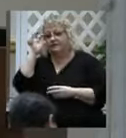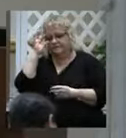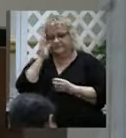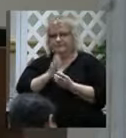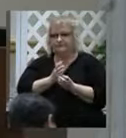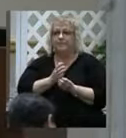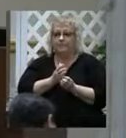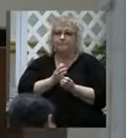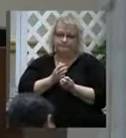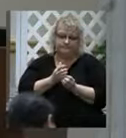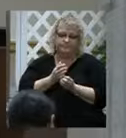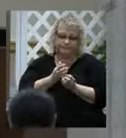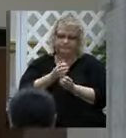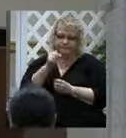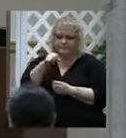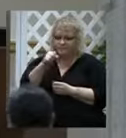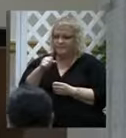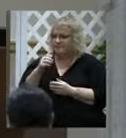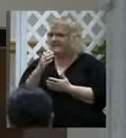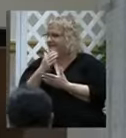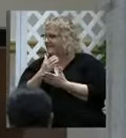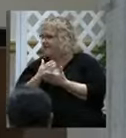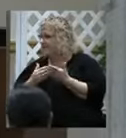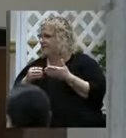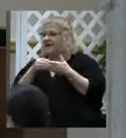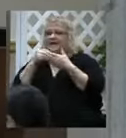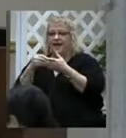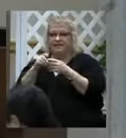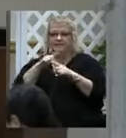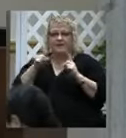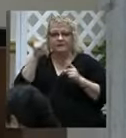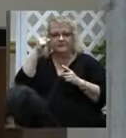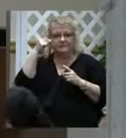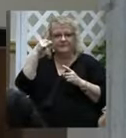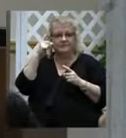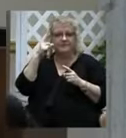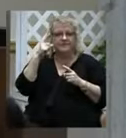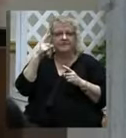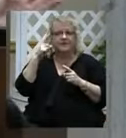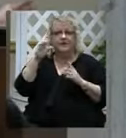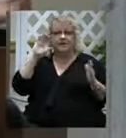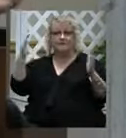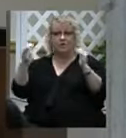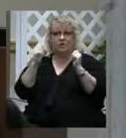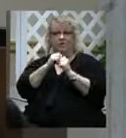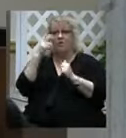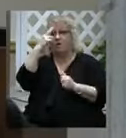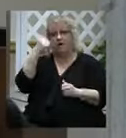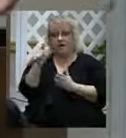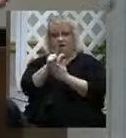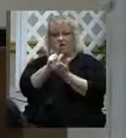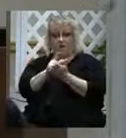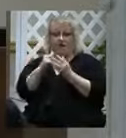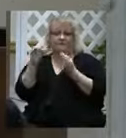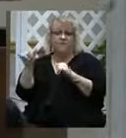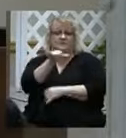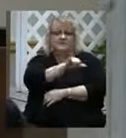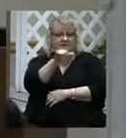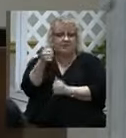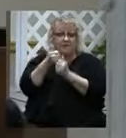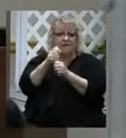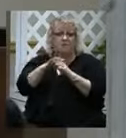But yeah, so there's some guidance, but to contrast that, even though Hawaii's law is very similar and based on